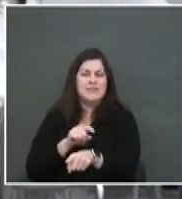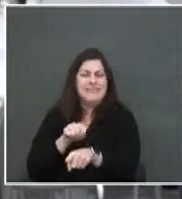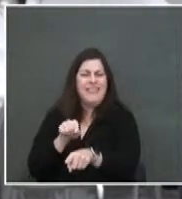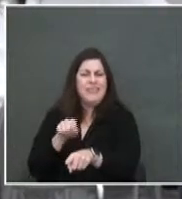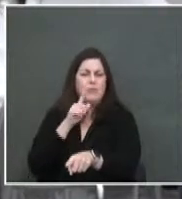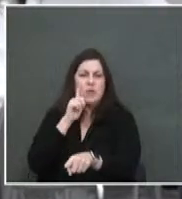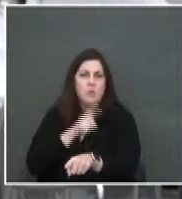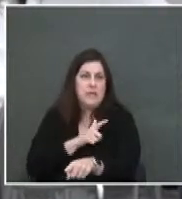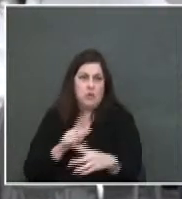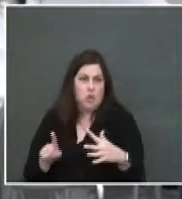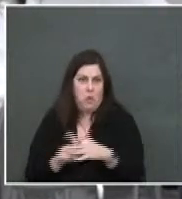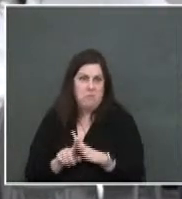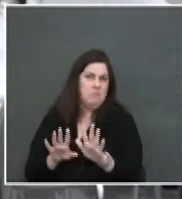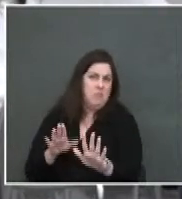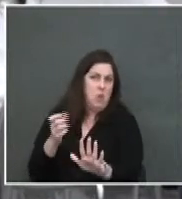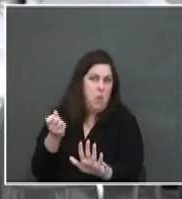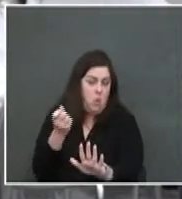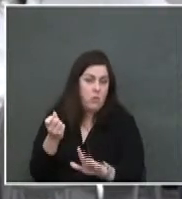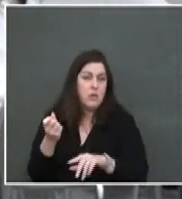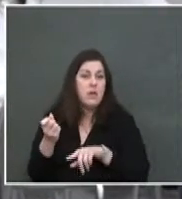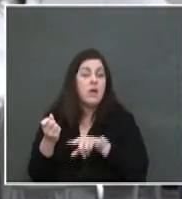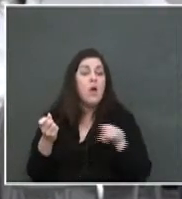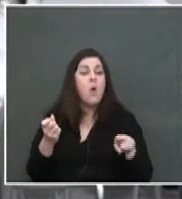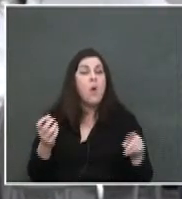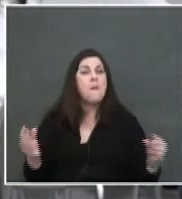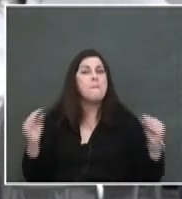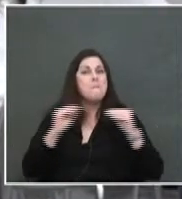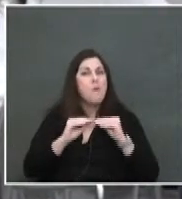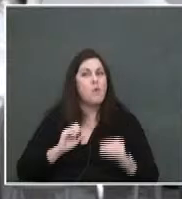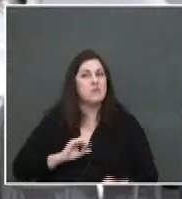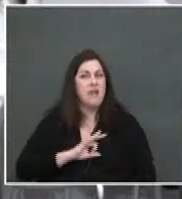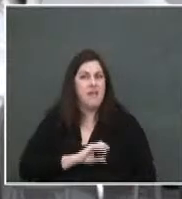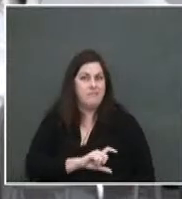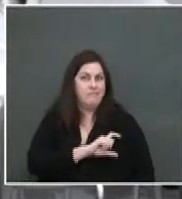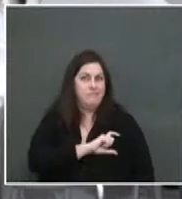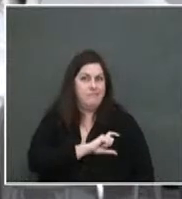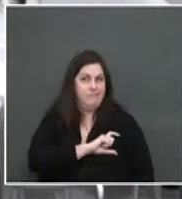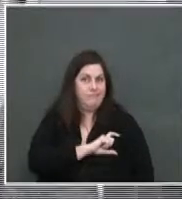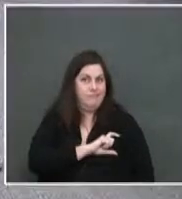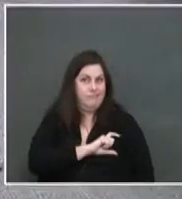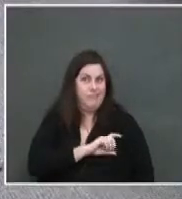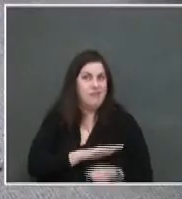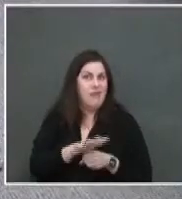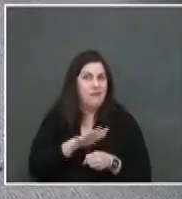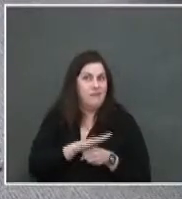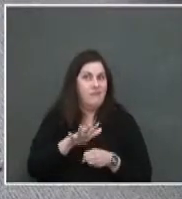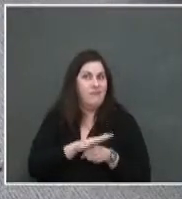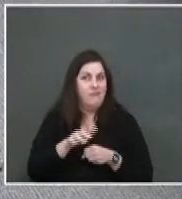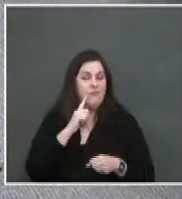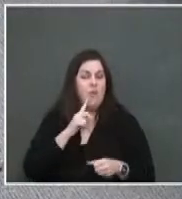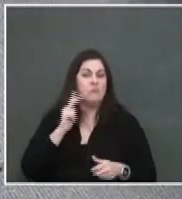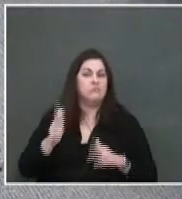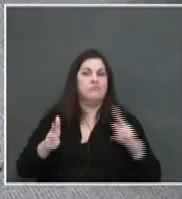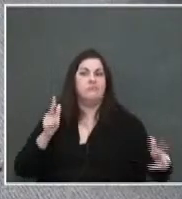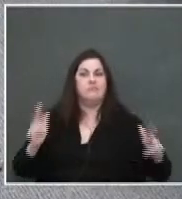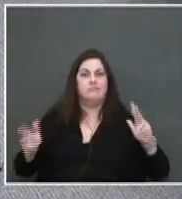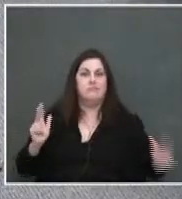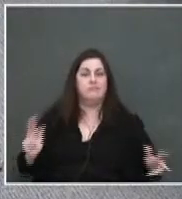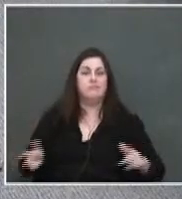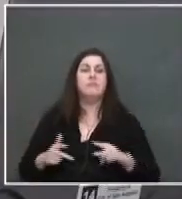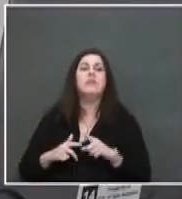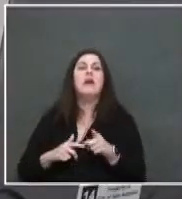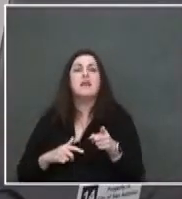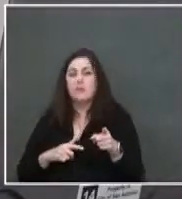to, or you increase the number of patrol officers handling those calls. And Councilman, to add to what Chief mentioned, is patrol